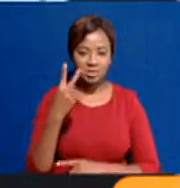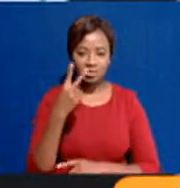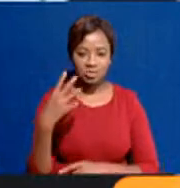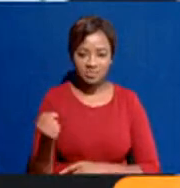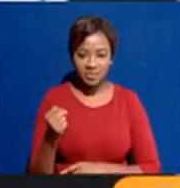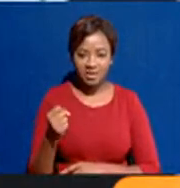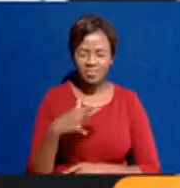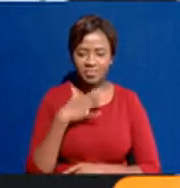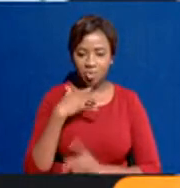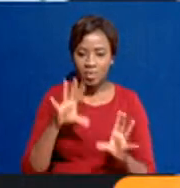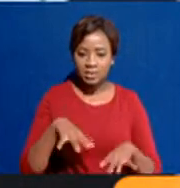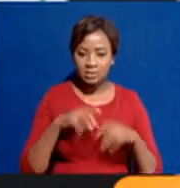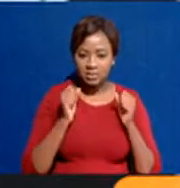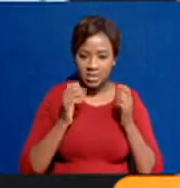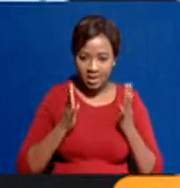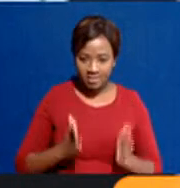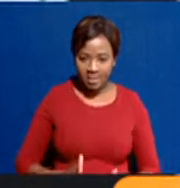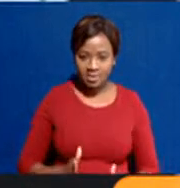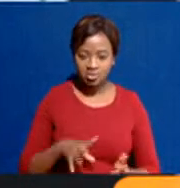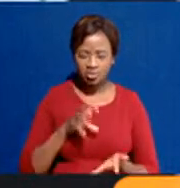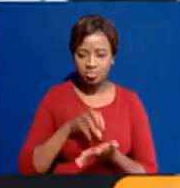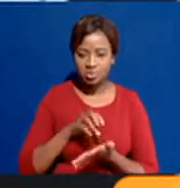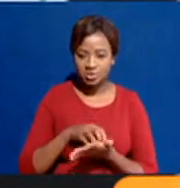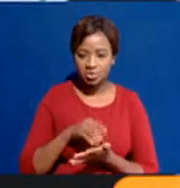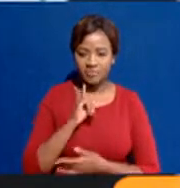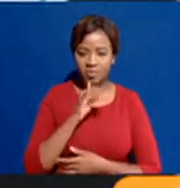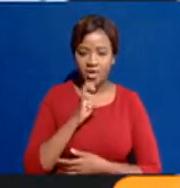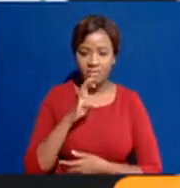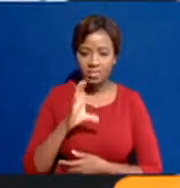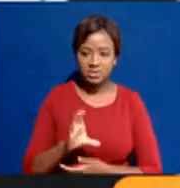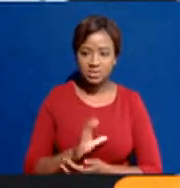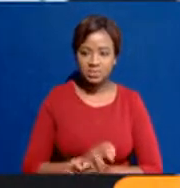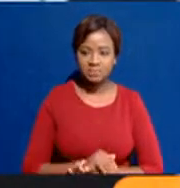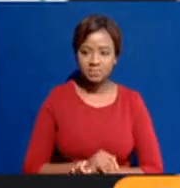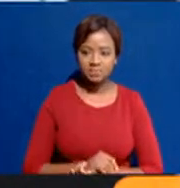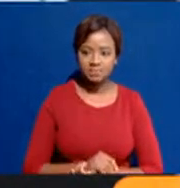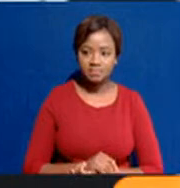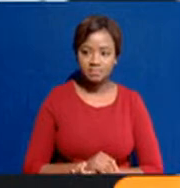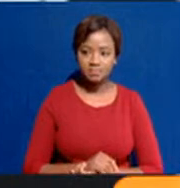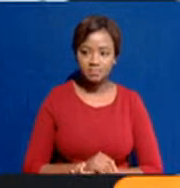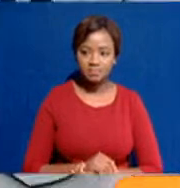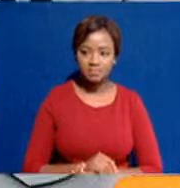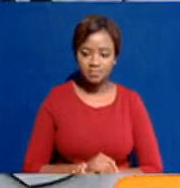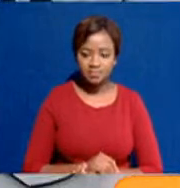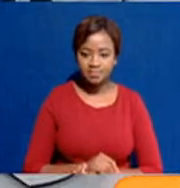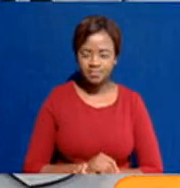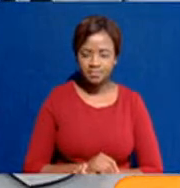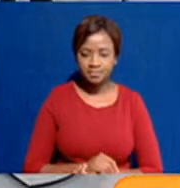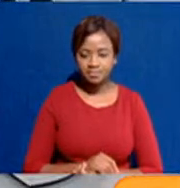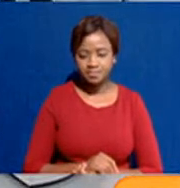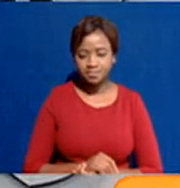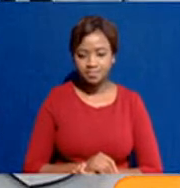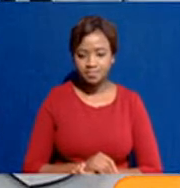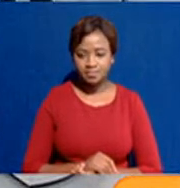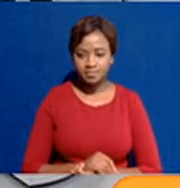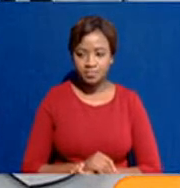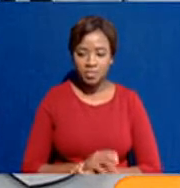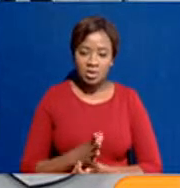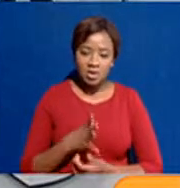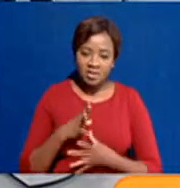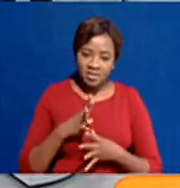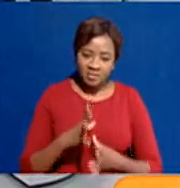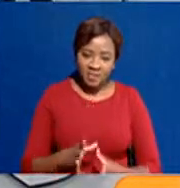succeed Wafula Chebukati as IBC chairman of their selection out of what... Even as we go through the whole